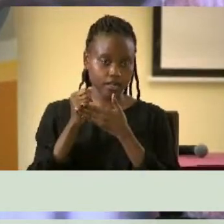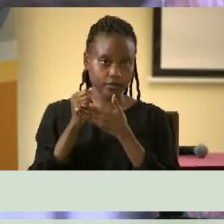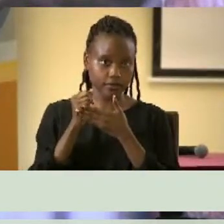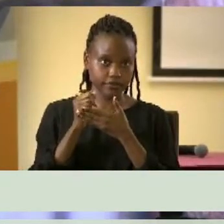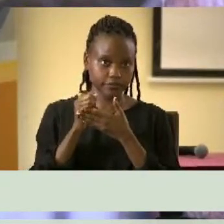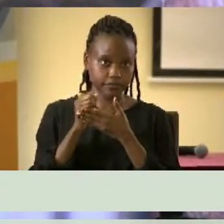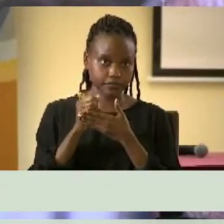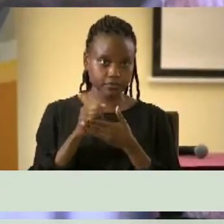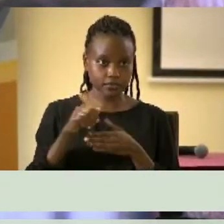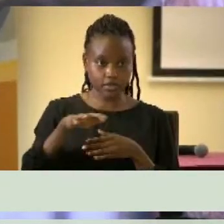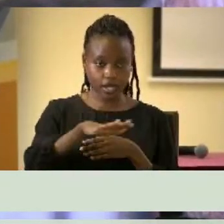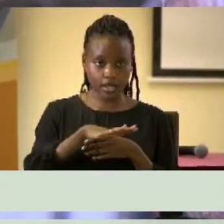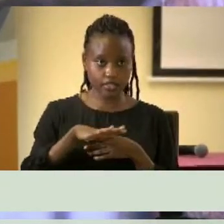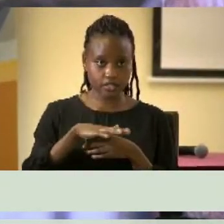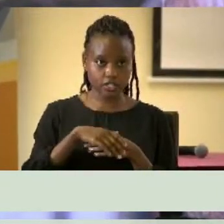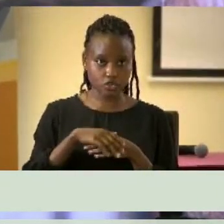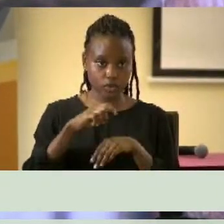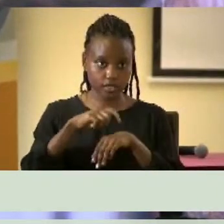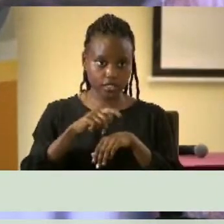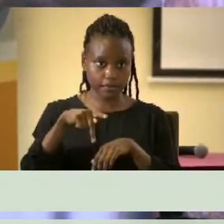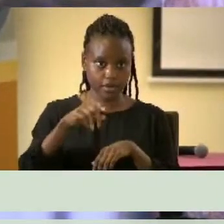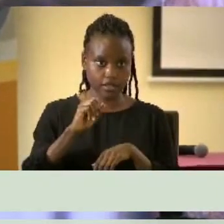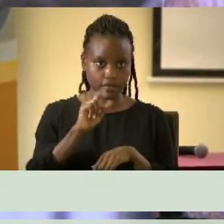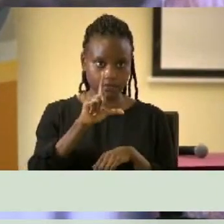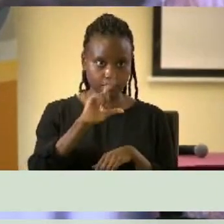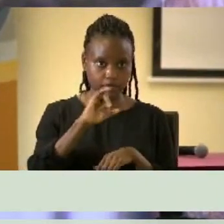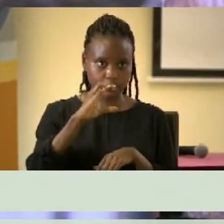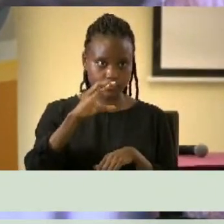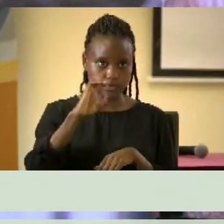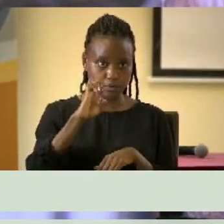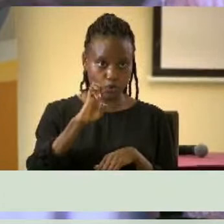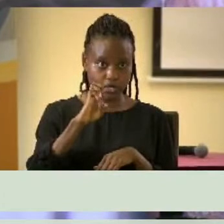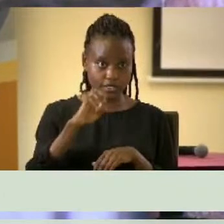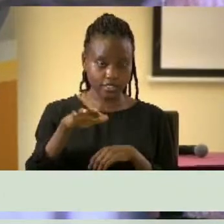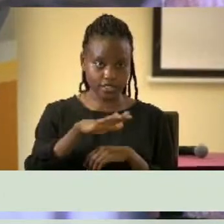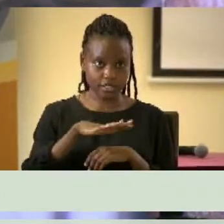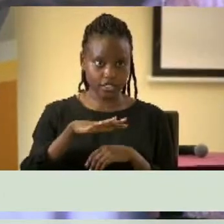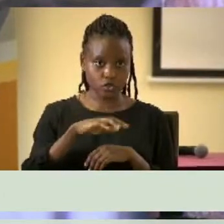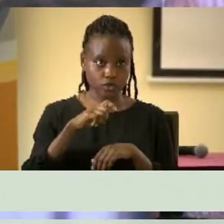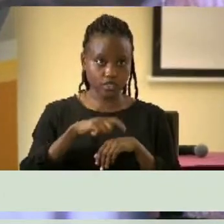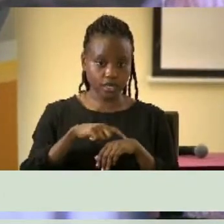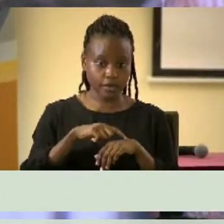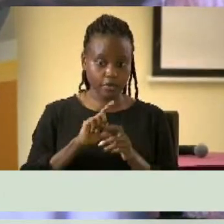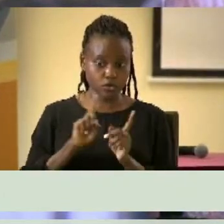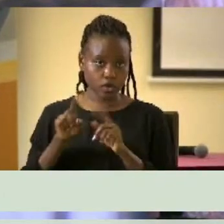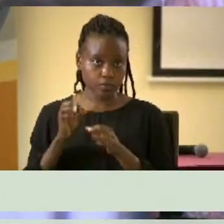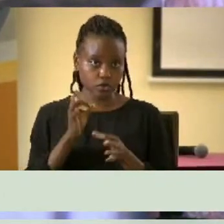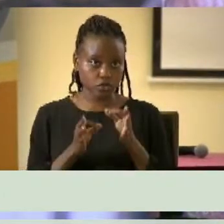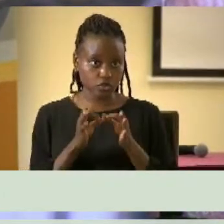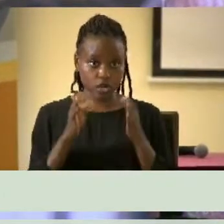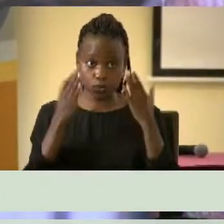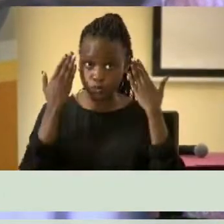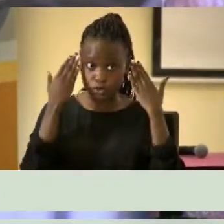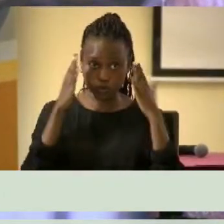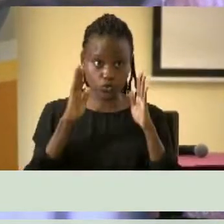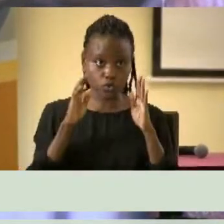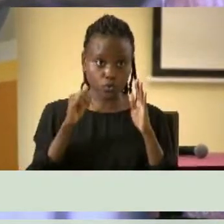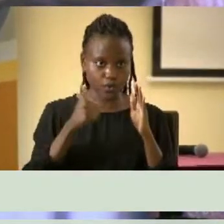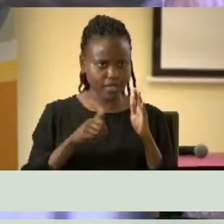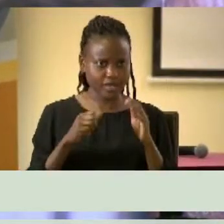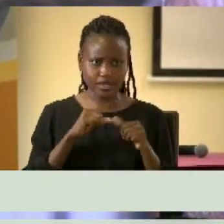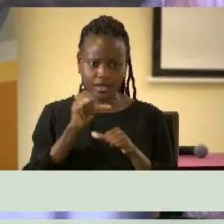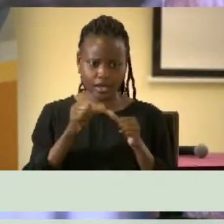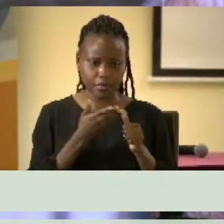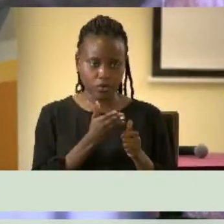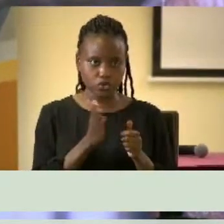of course, while at the police station, before you come to the judiciary, we don't know anything about you. You become ours once you have